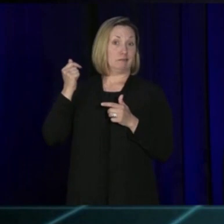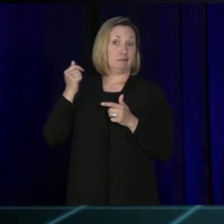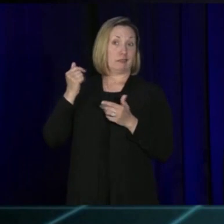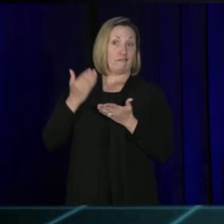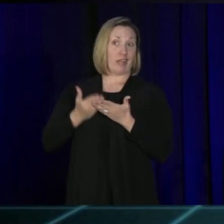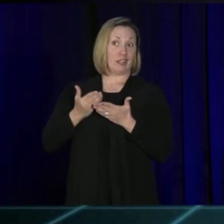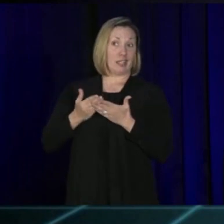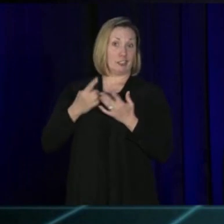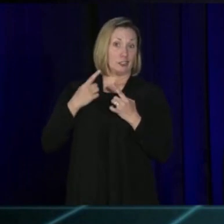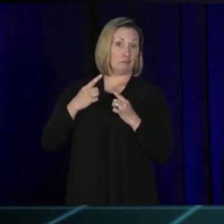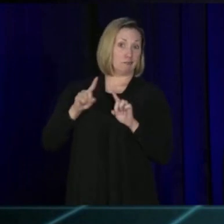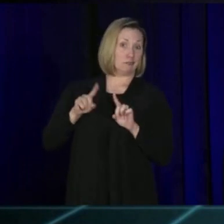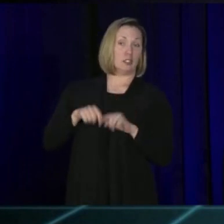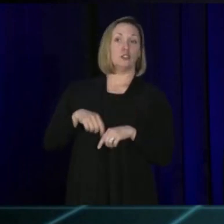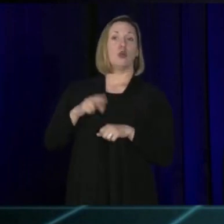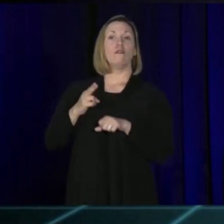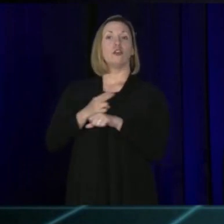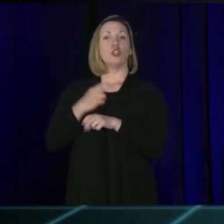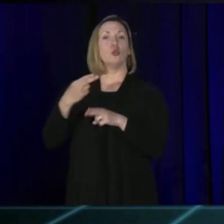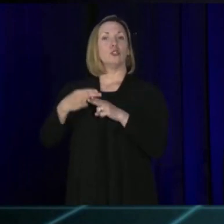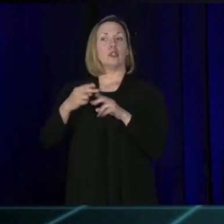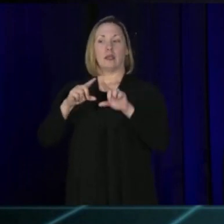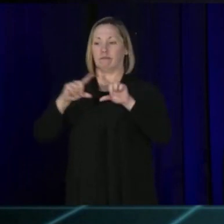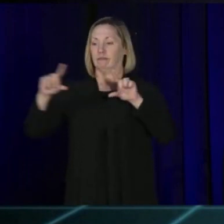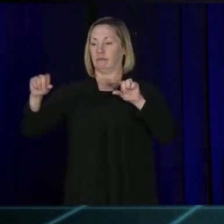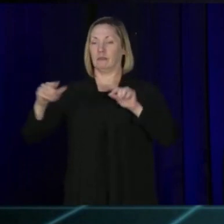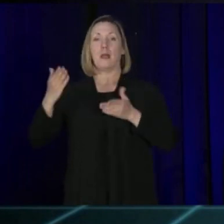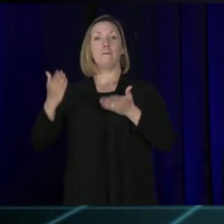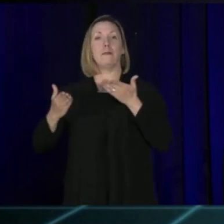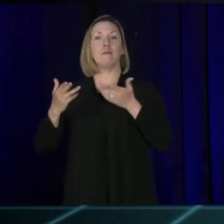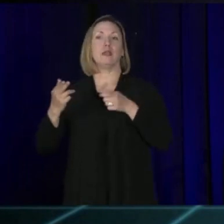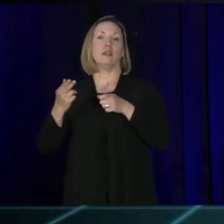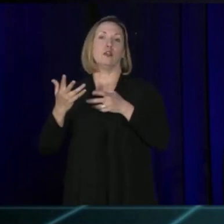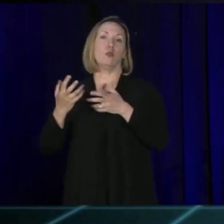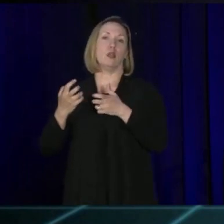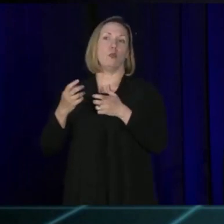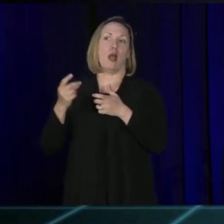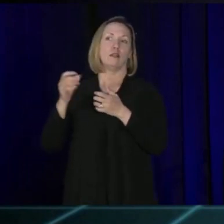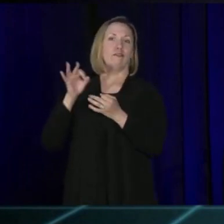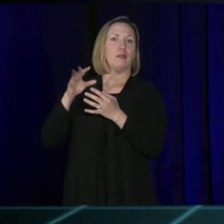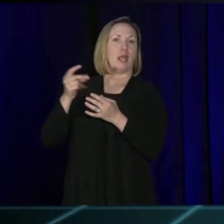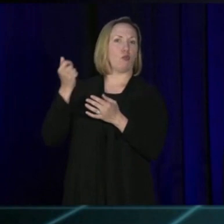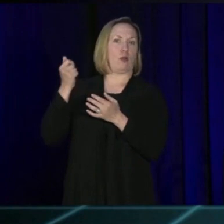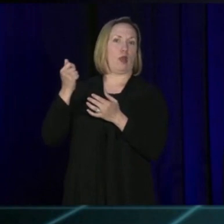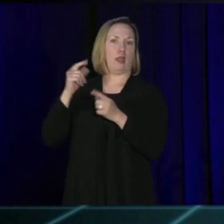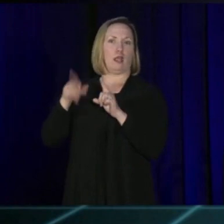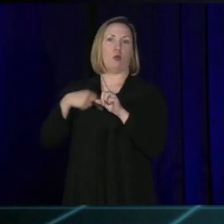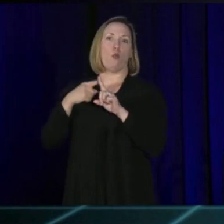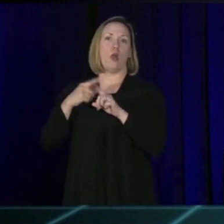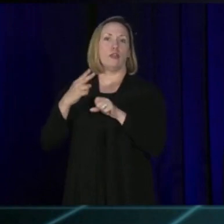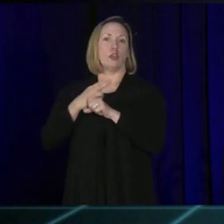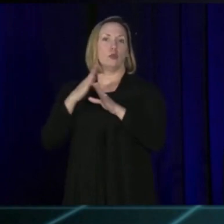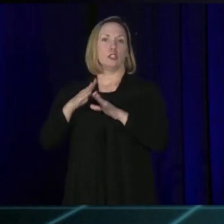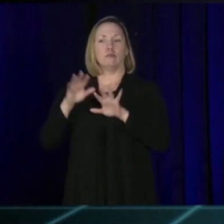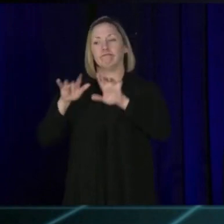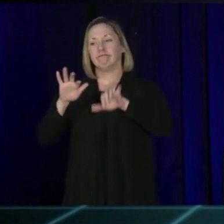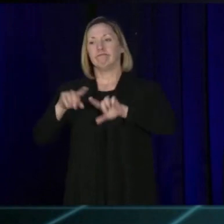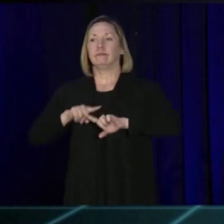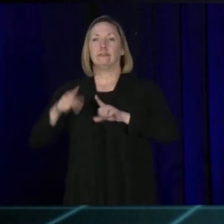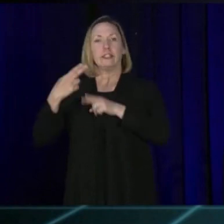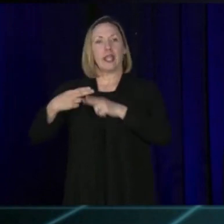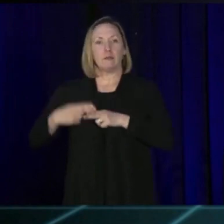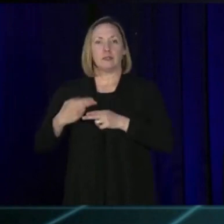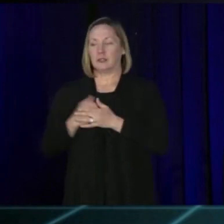for our username field, we might want to provide feedback instantaneously as the user inputs different usernames into the